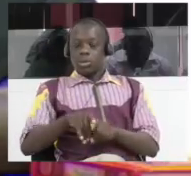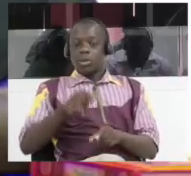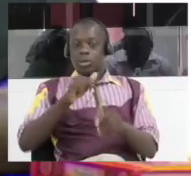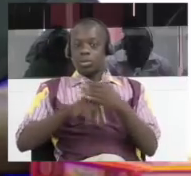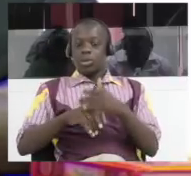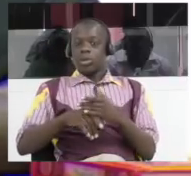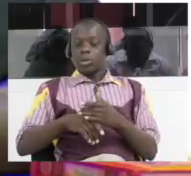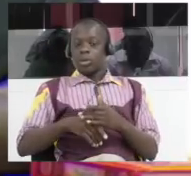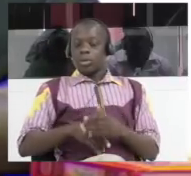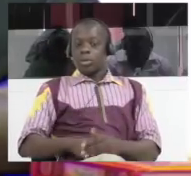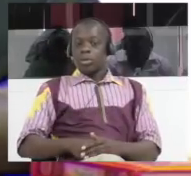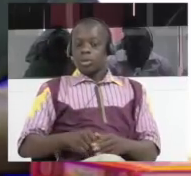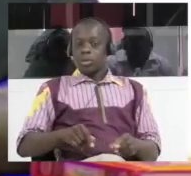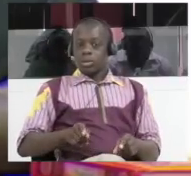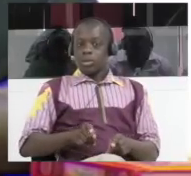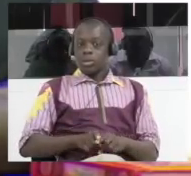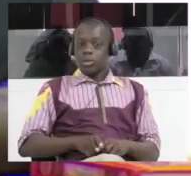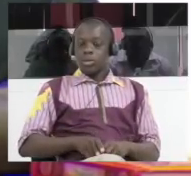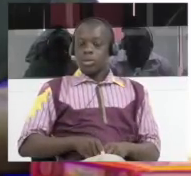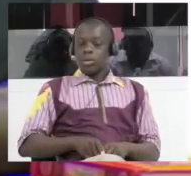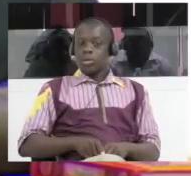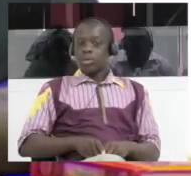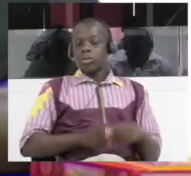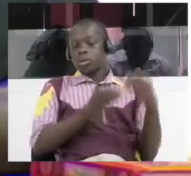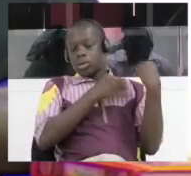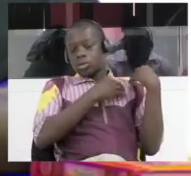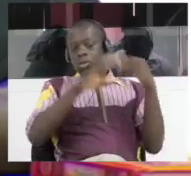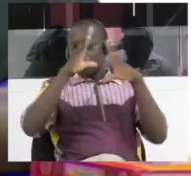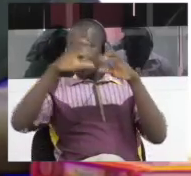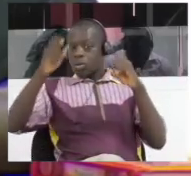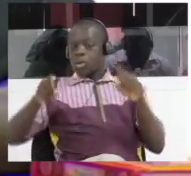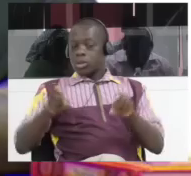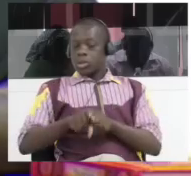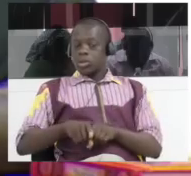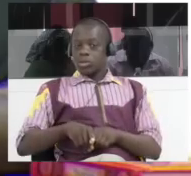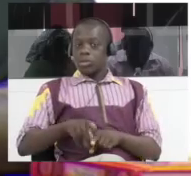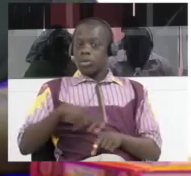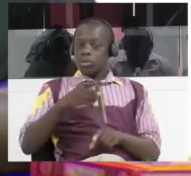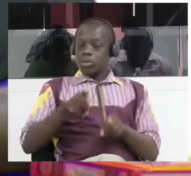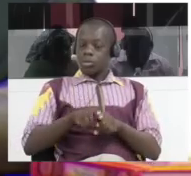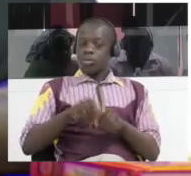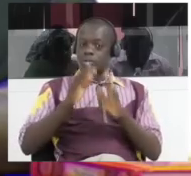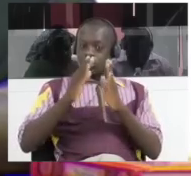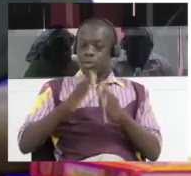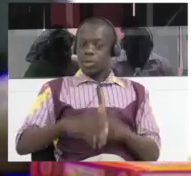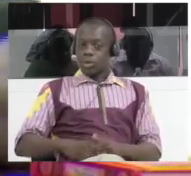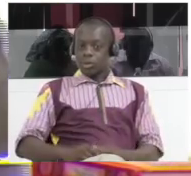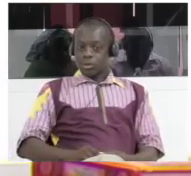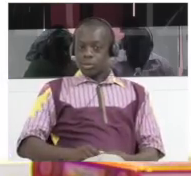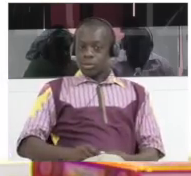and our distinct the concerns of our officers were conveyed via such forums.